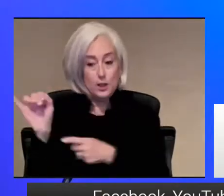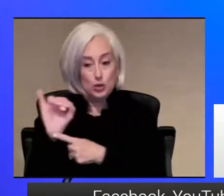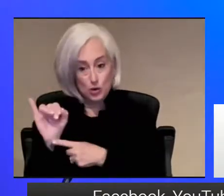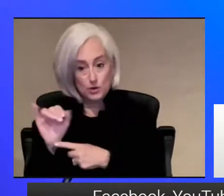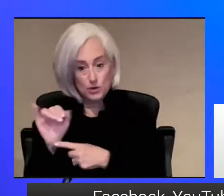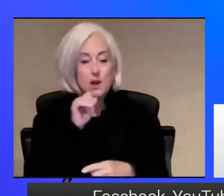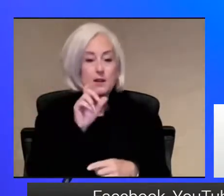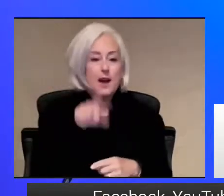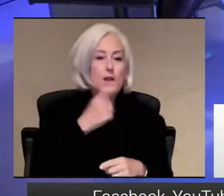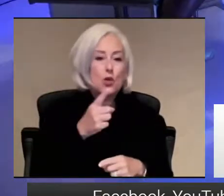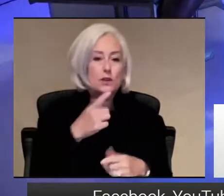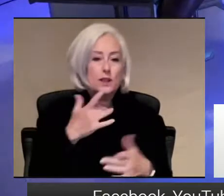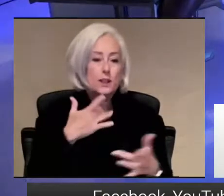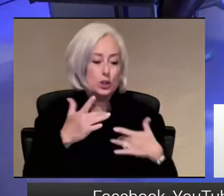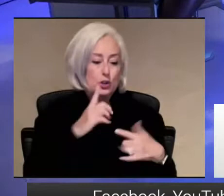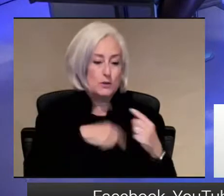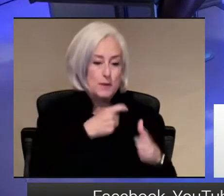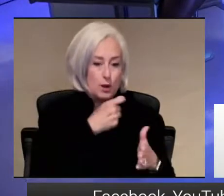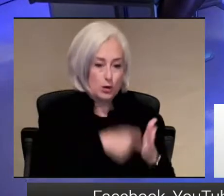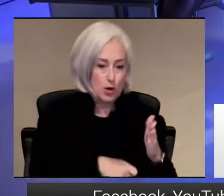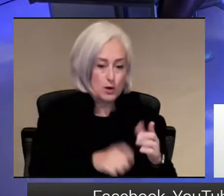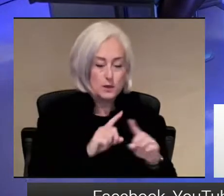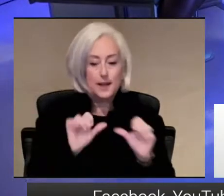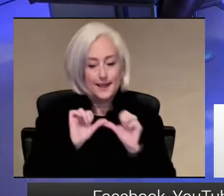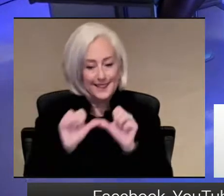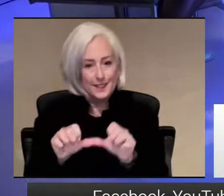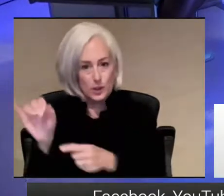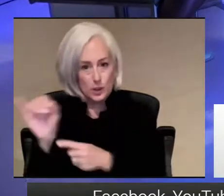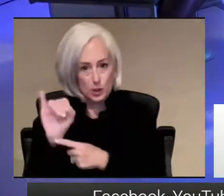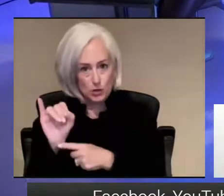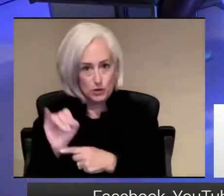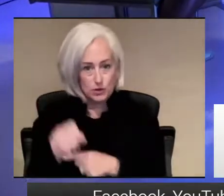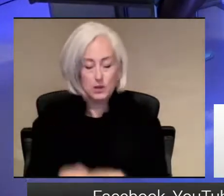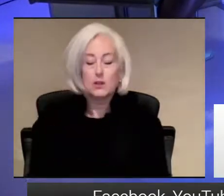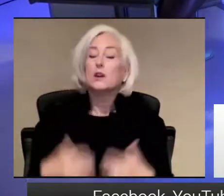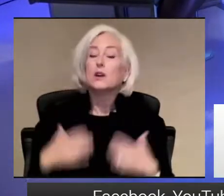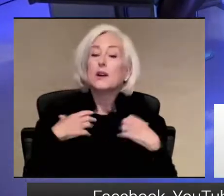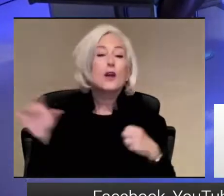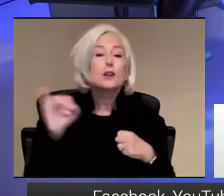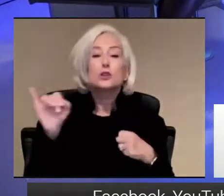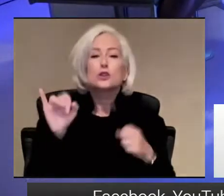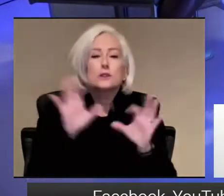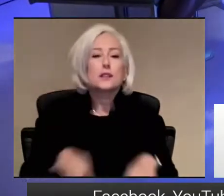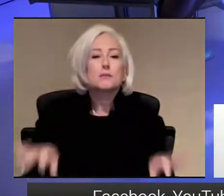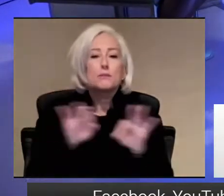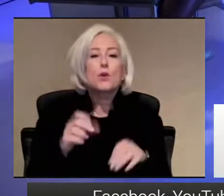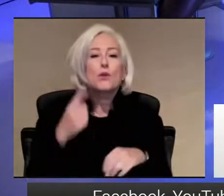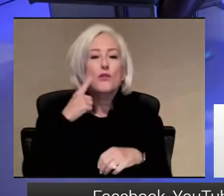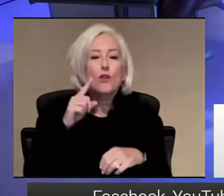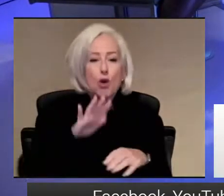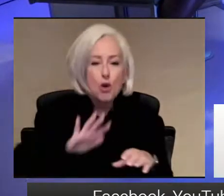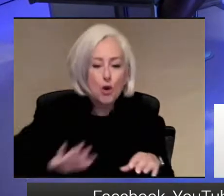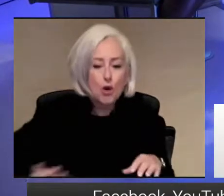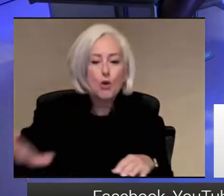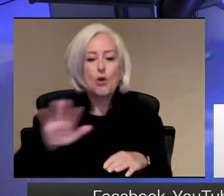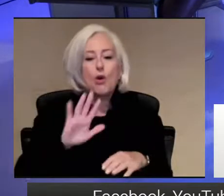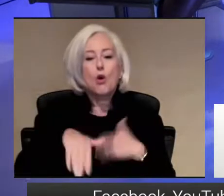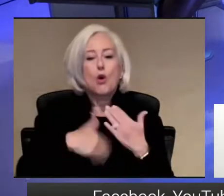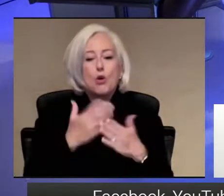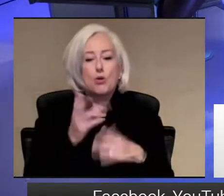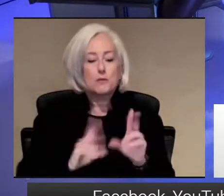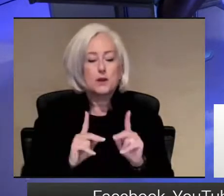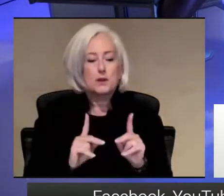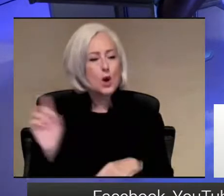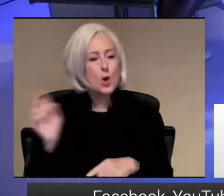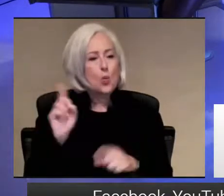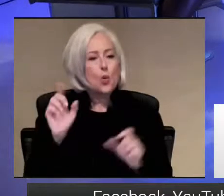mom. That health insurance is important throughout our society. Yes. It's hard to access care without it. So, Marcia, where can people go in our community if they don't